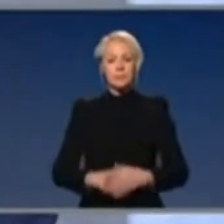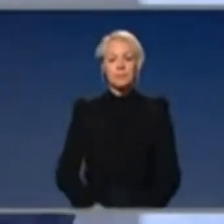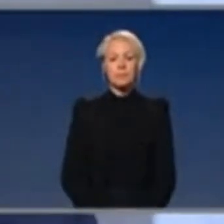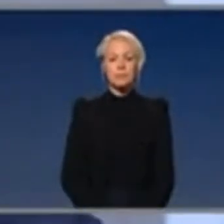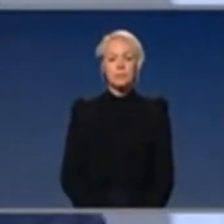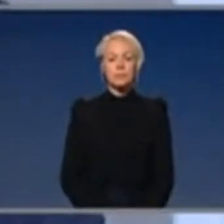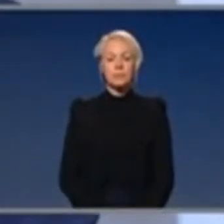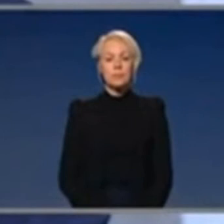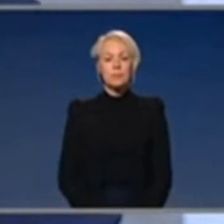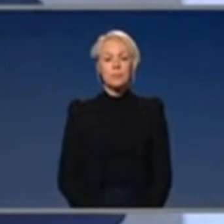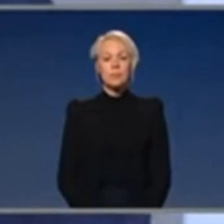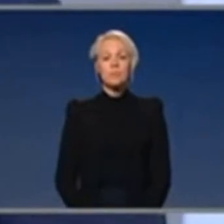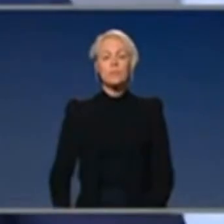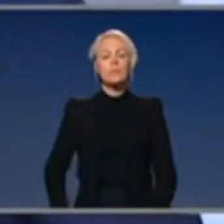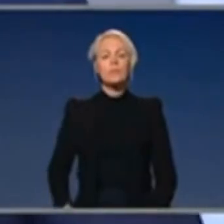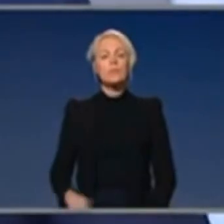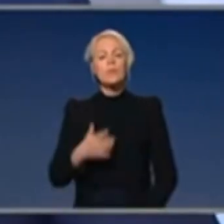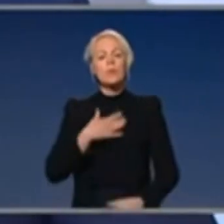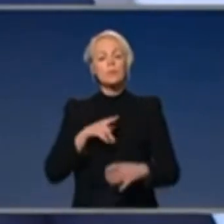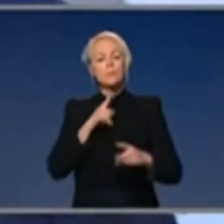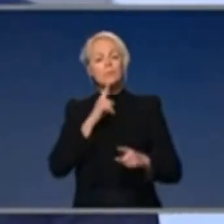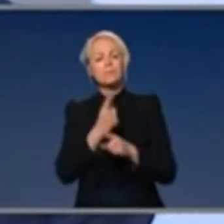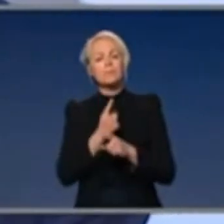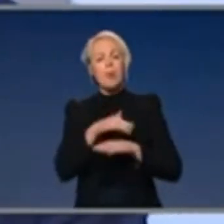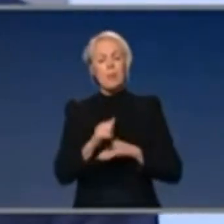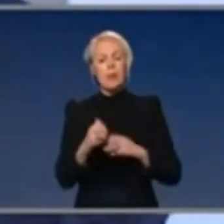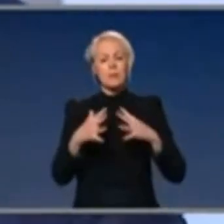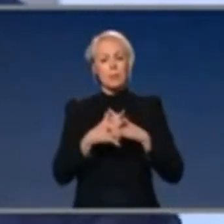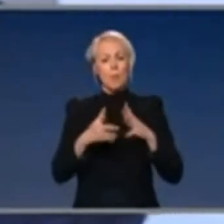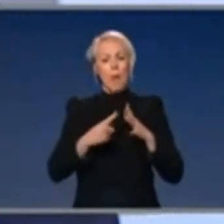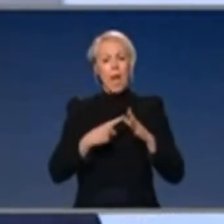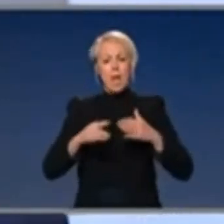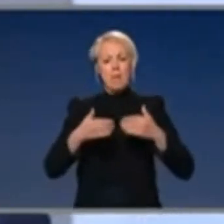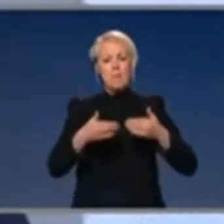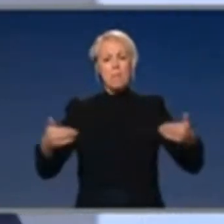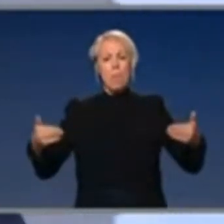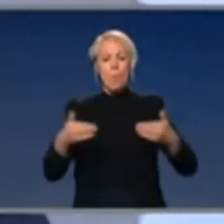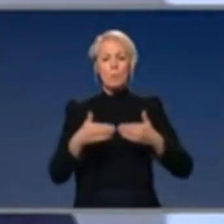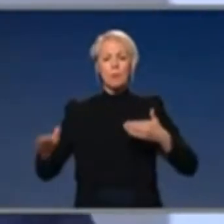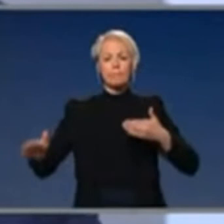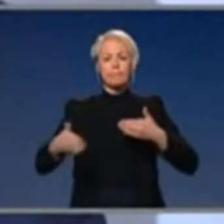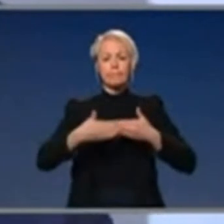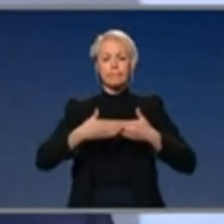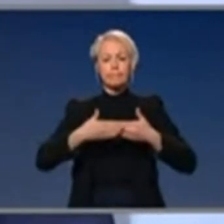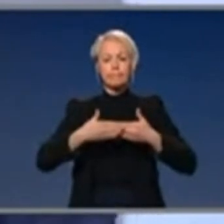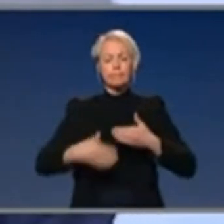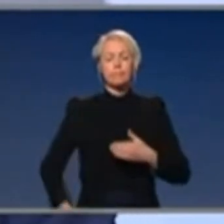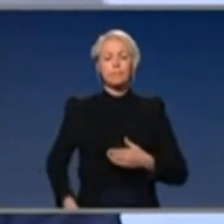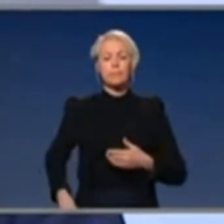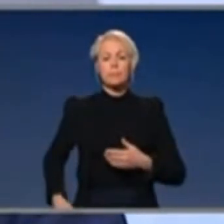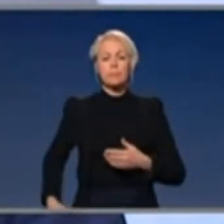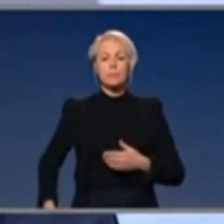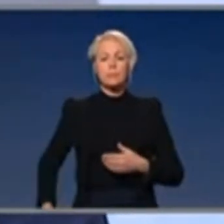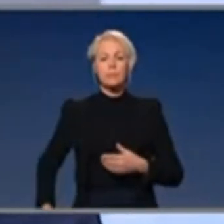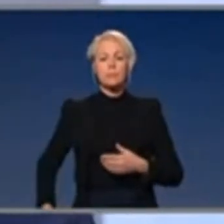Prime Minister, if I may ask a question about WA's border trial. WA Premier Mark McGowan has requested that the Commonwealth